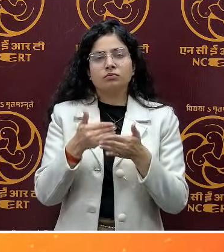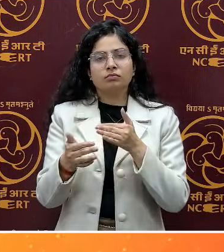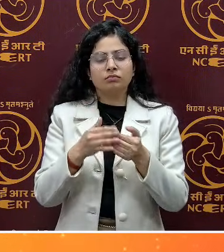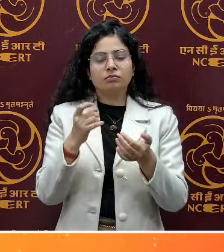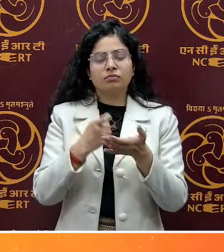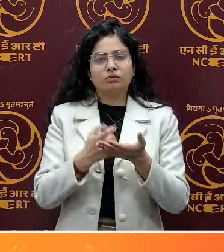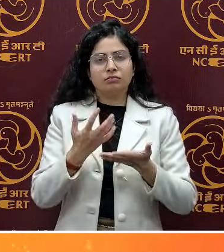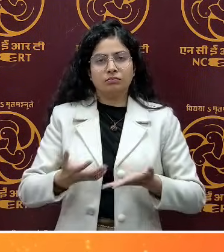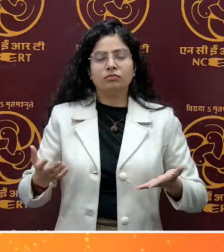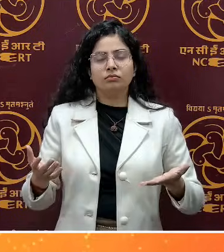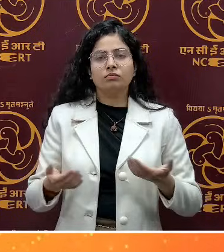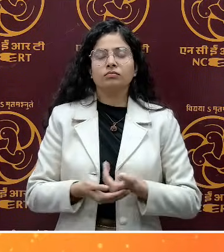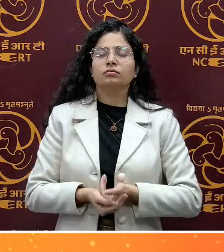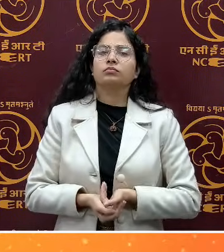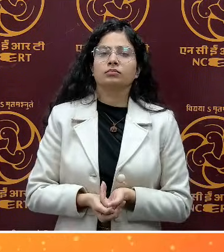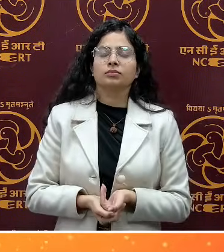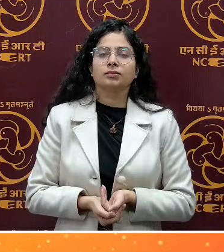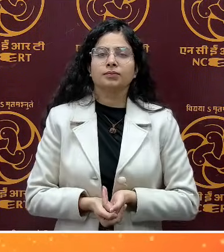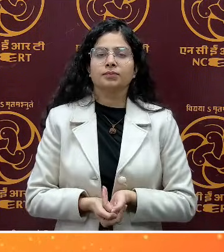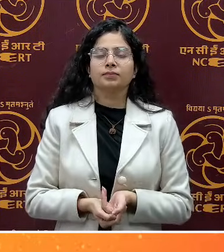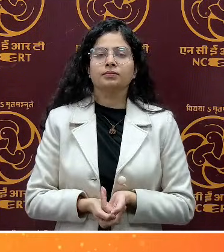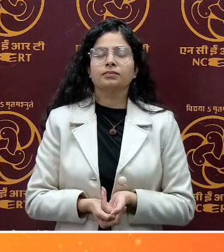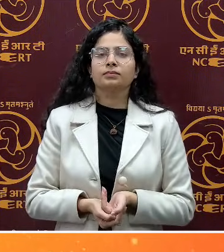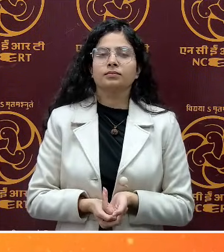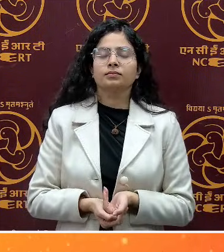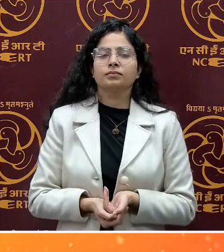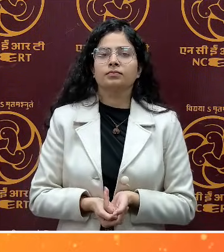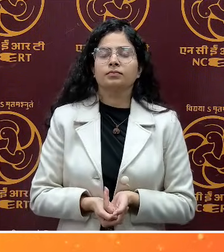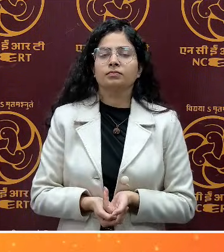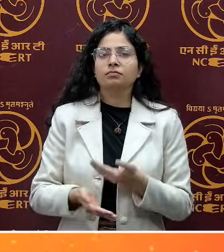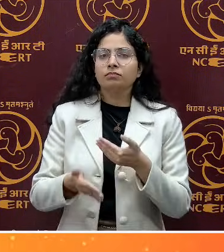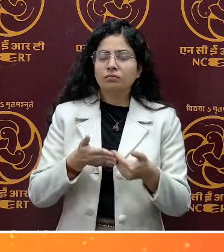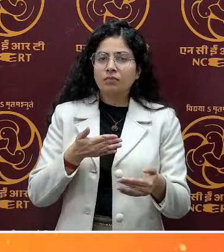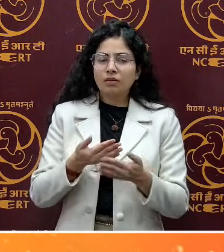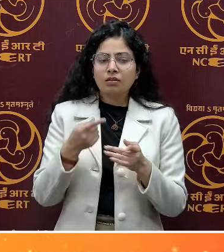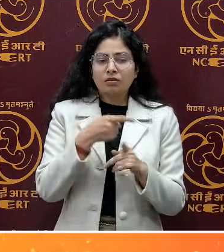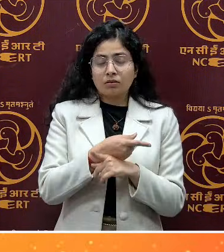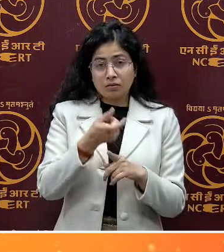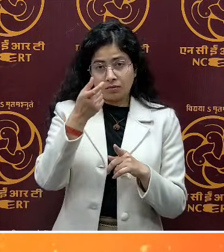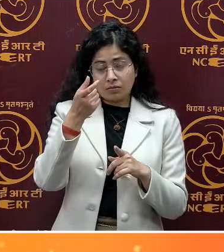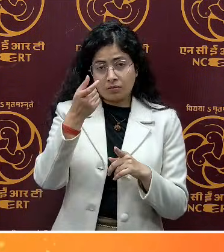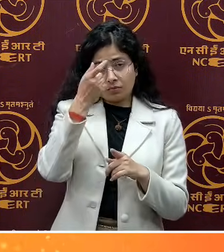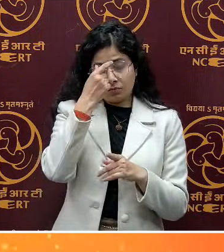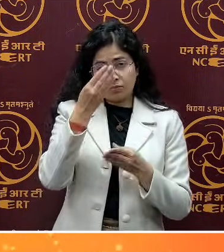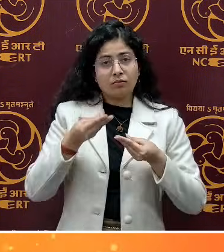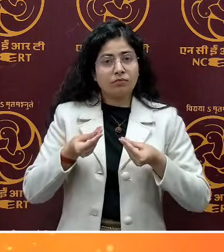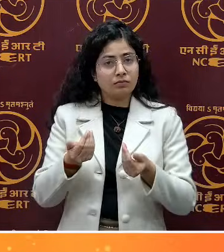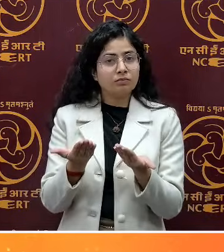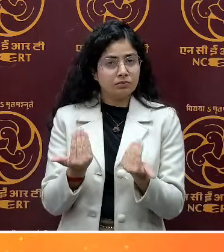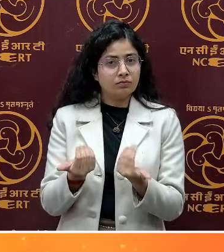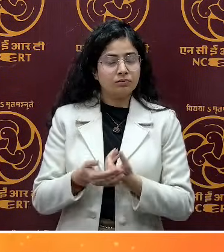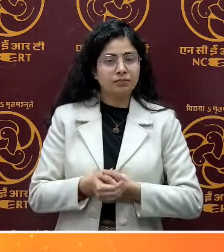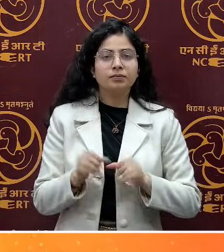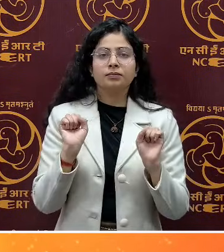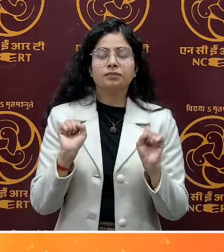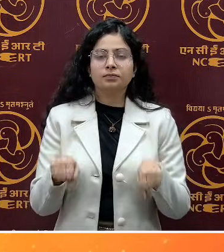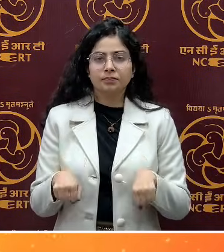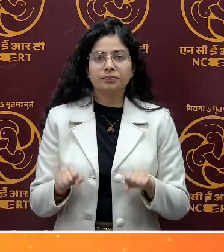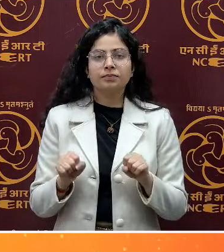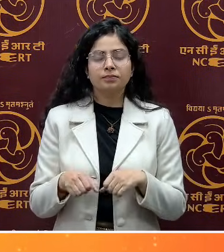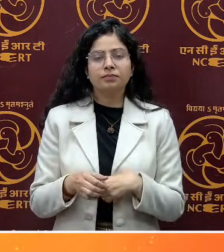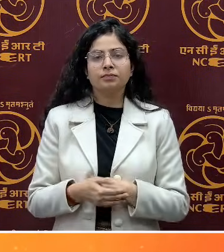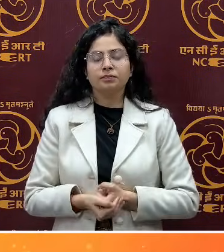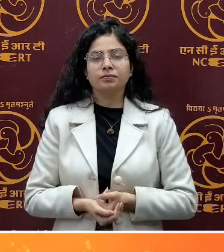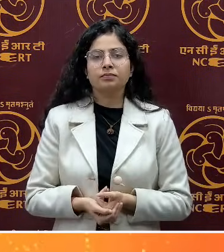the resources. So ma'am, are there any solution to improve the ecosystem? Yes, there are.